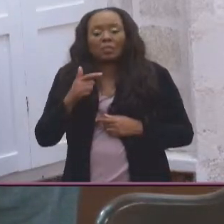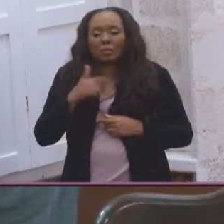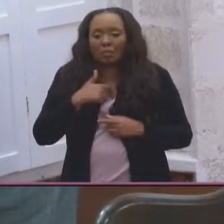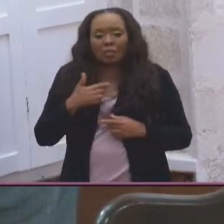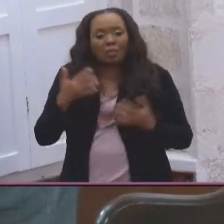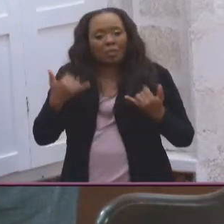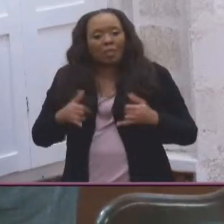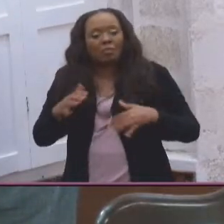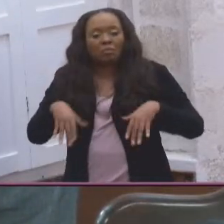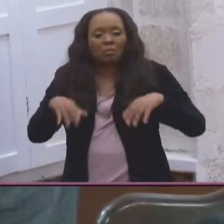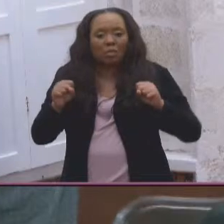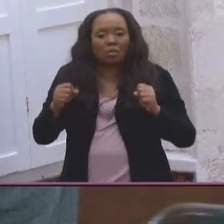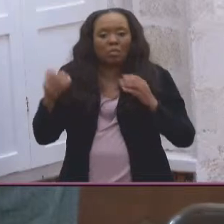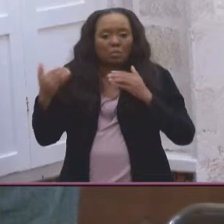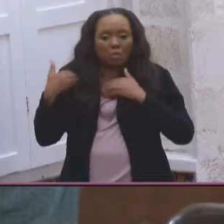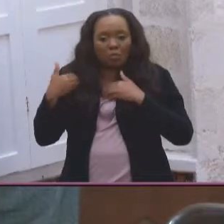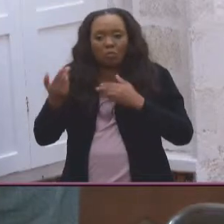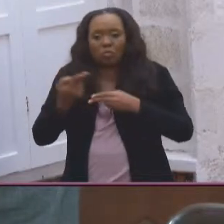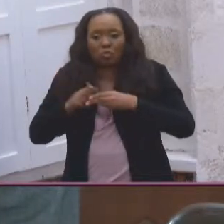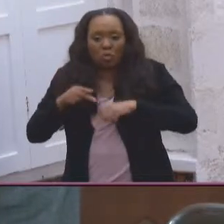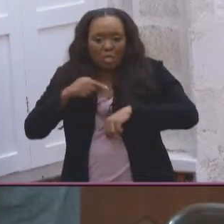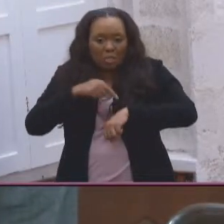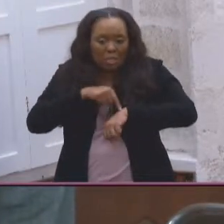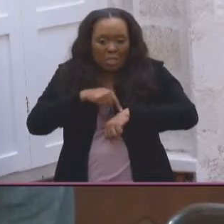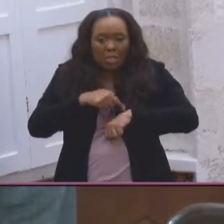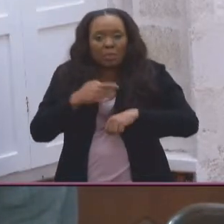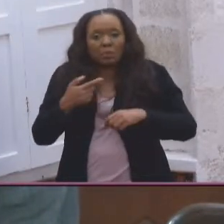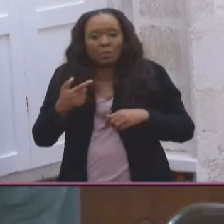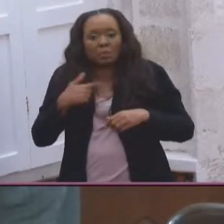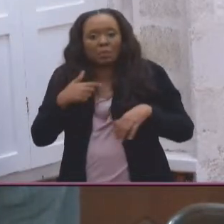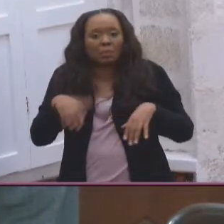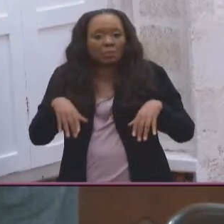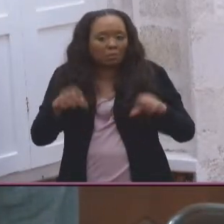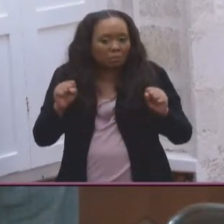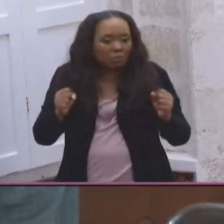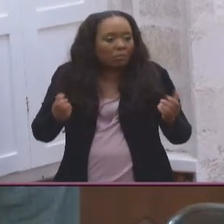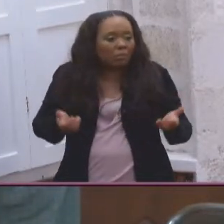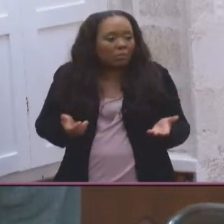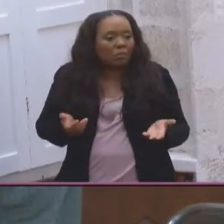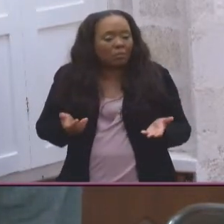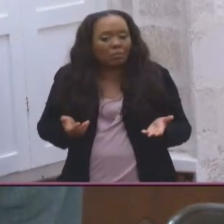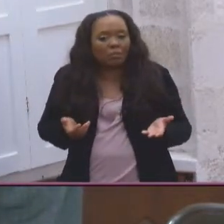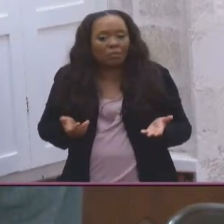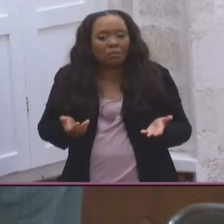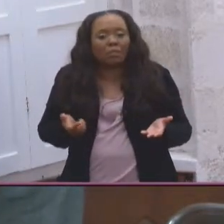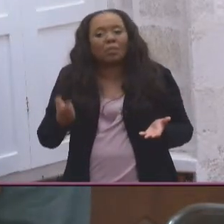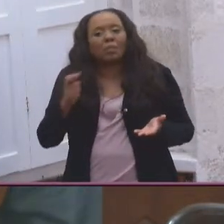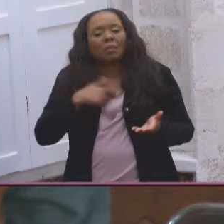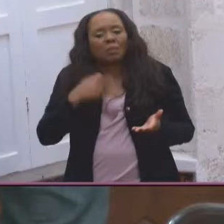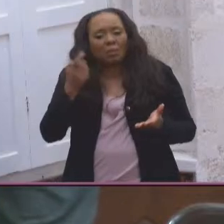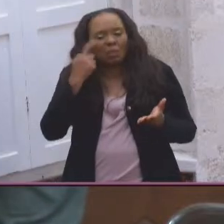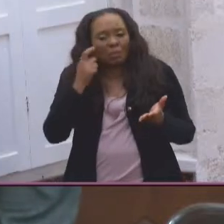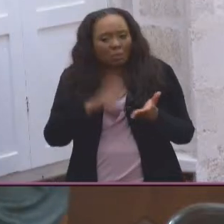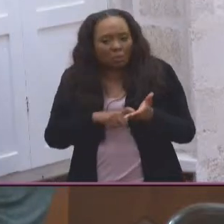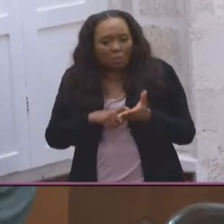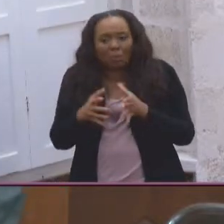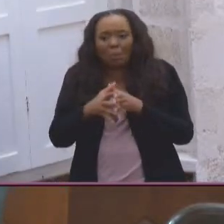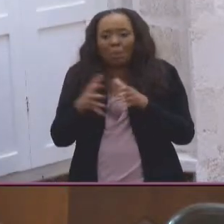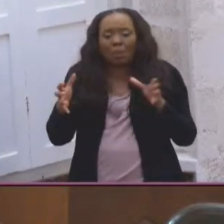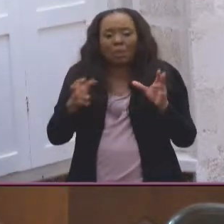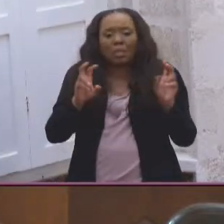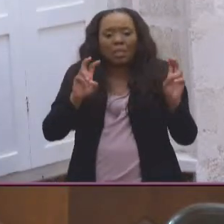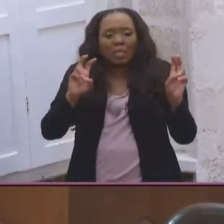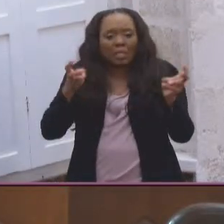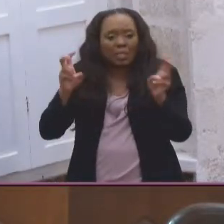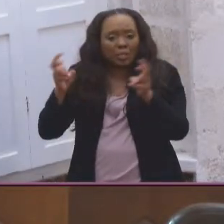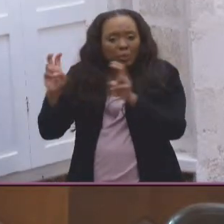And in that short period of time, even though it feels like a long period of time, I've been able to realize a lot of the issues that sometimes you